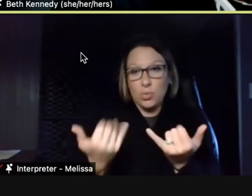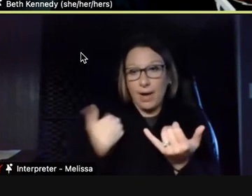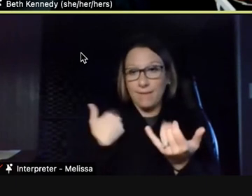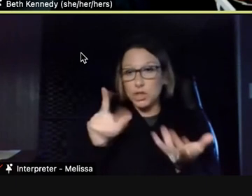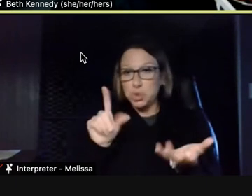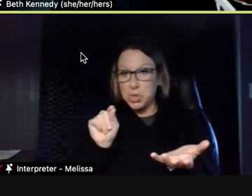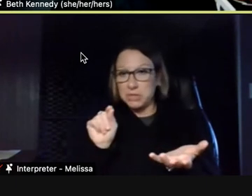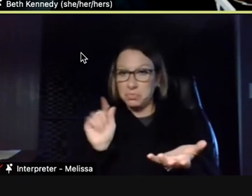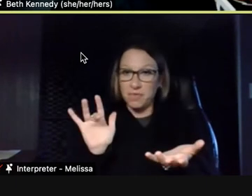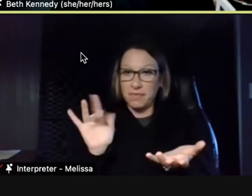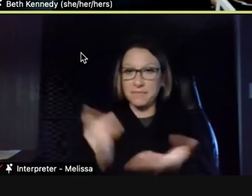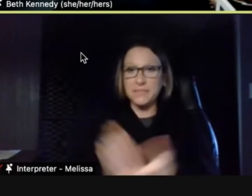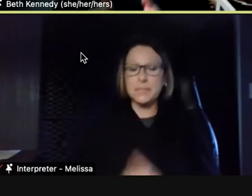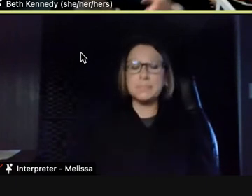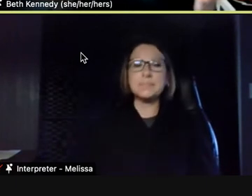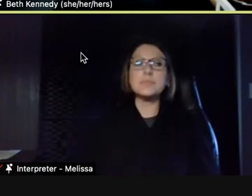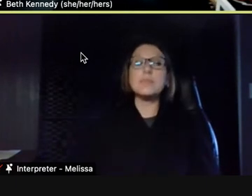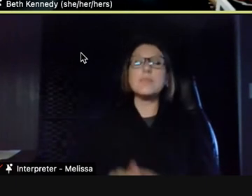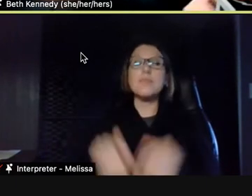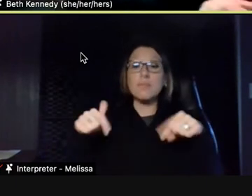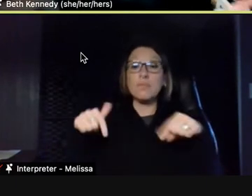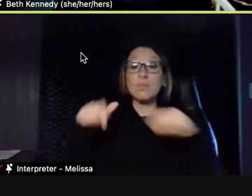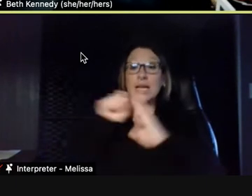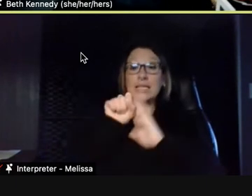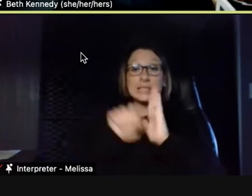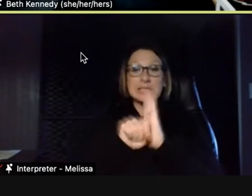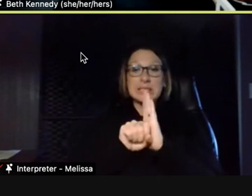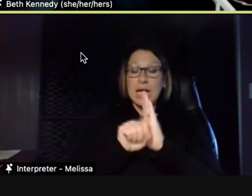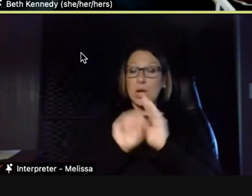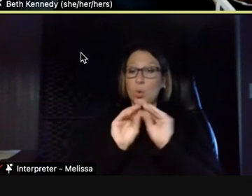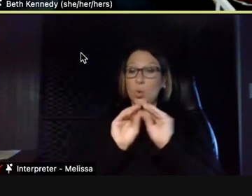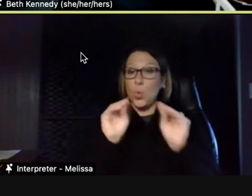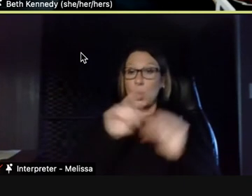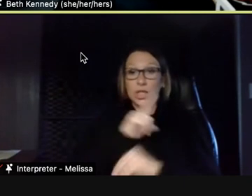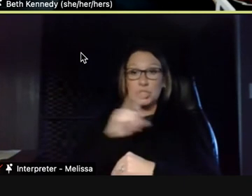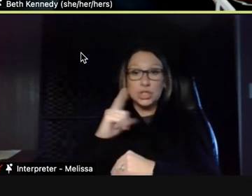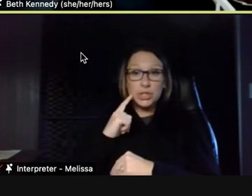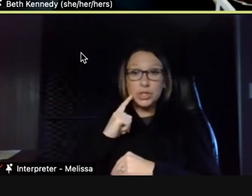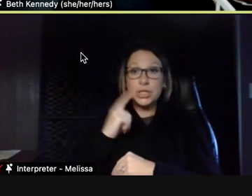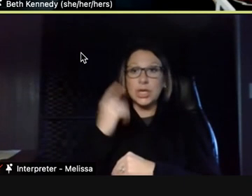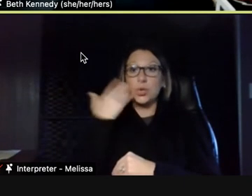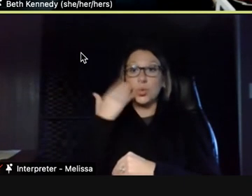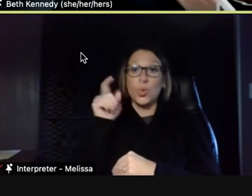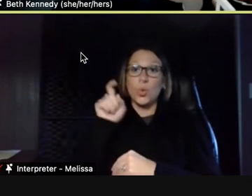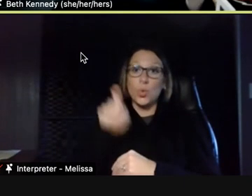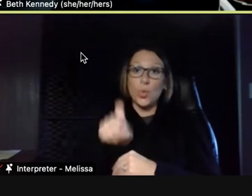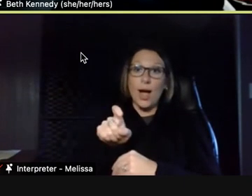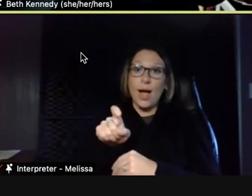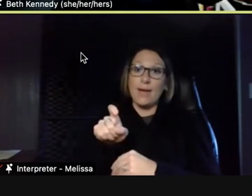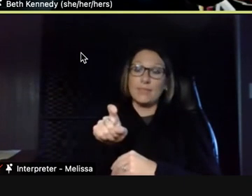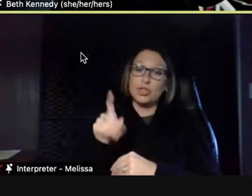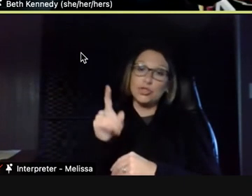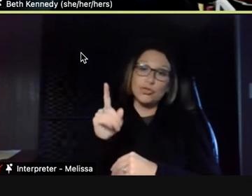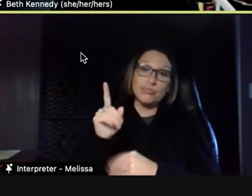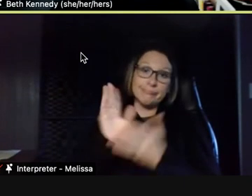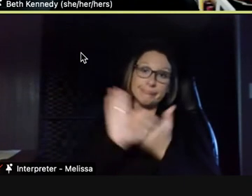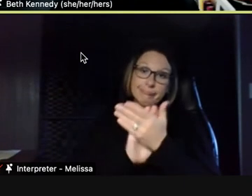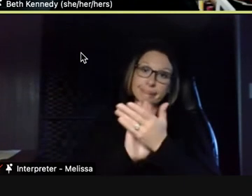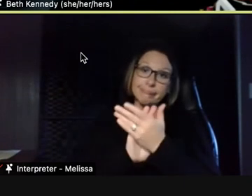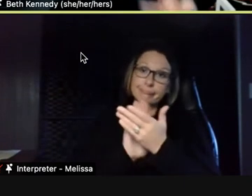in a state that doesn't have legislation, you have to count, your successes. You have to pat yourself on the back when you